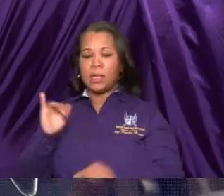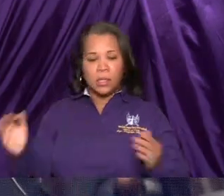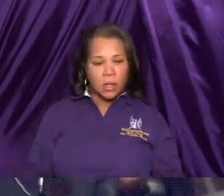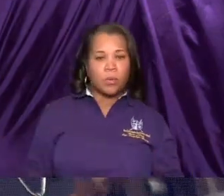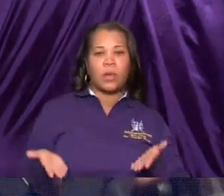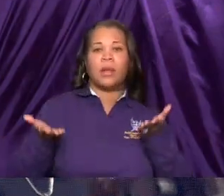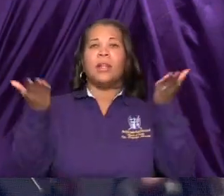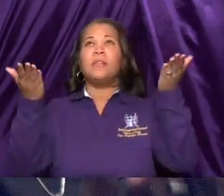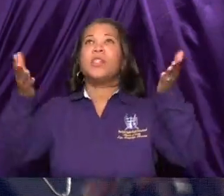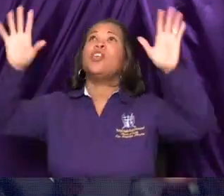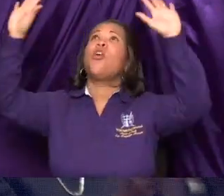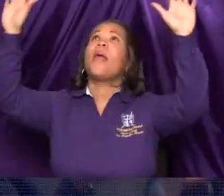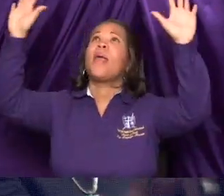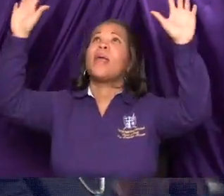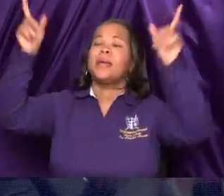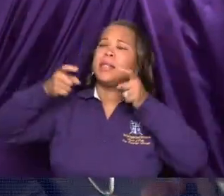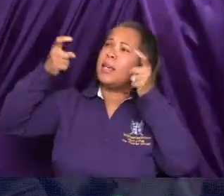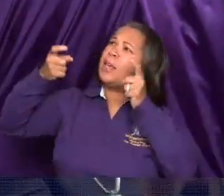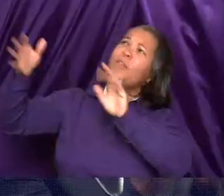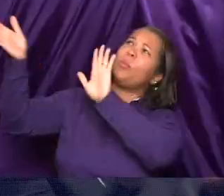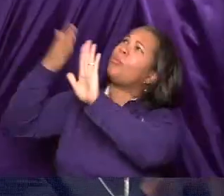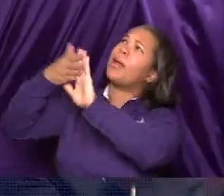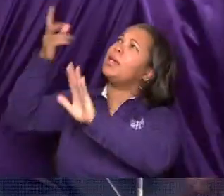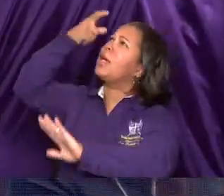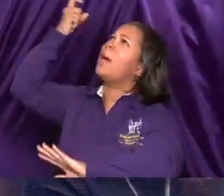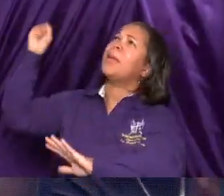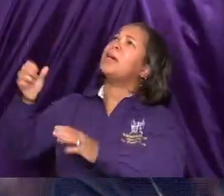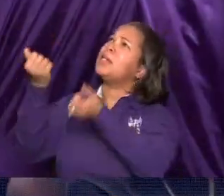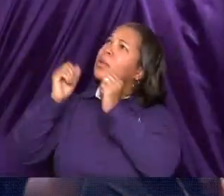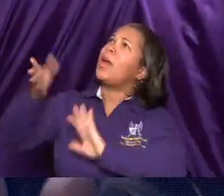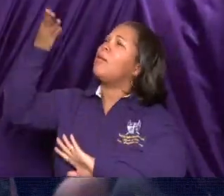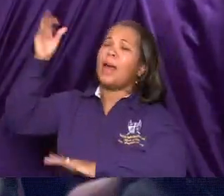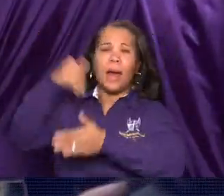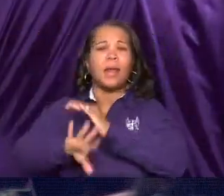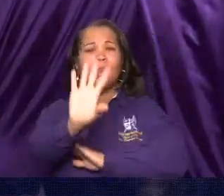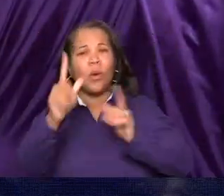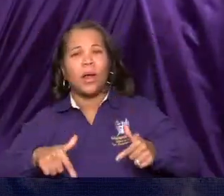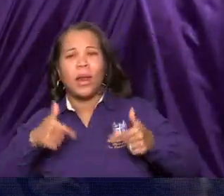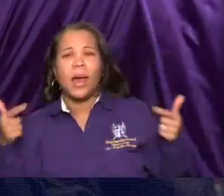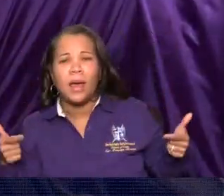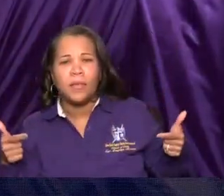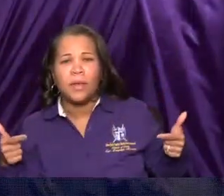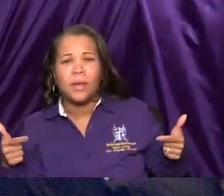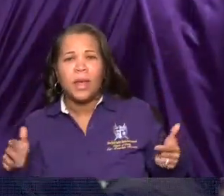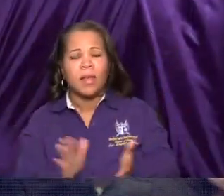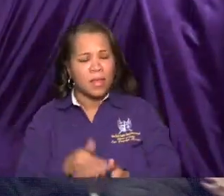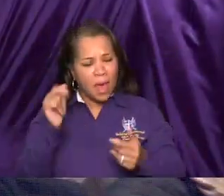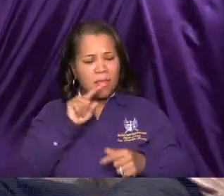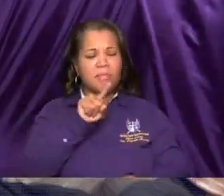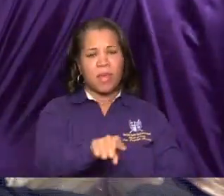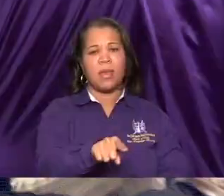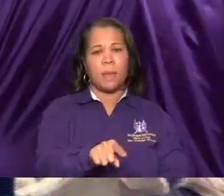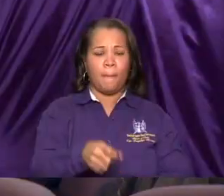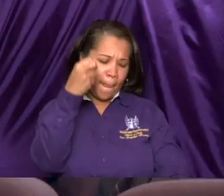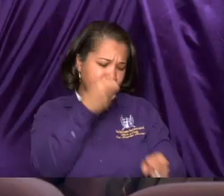will make you lift your hands and give him praise. Because without God in your life, that dirt, that stain, that